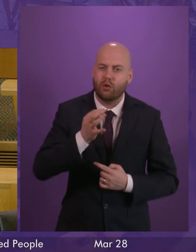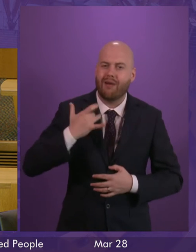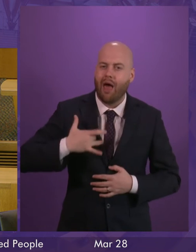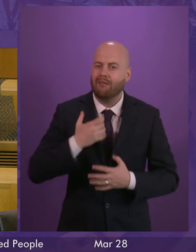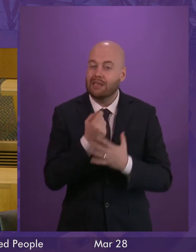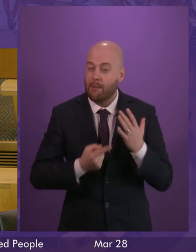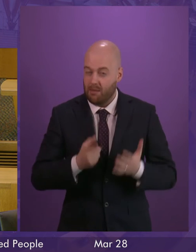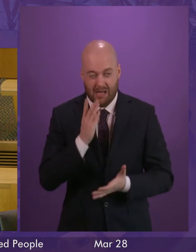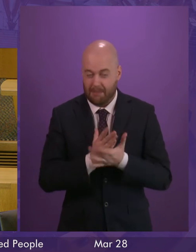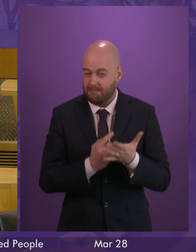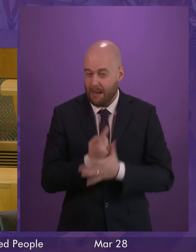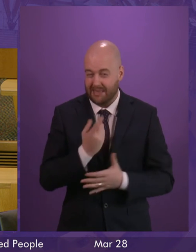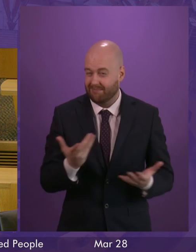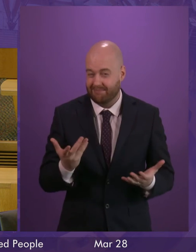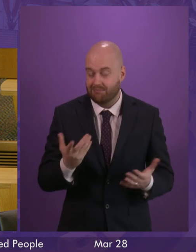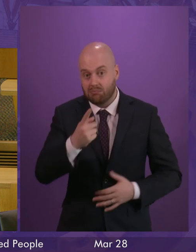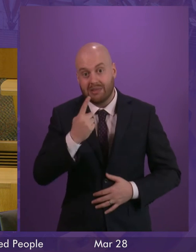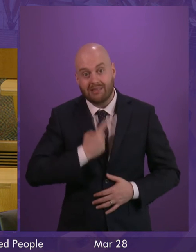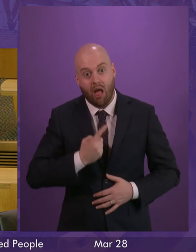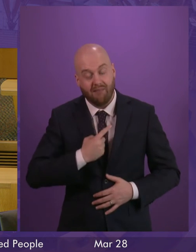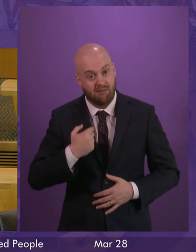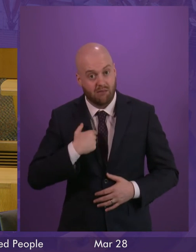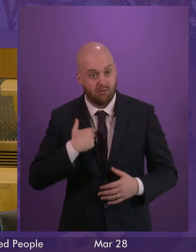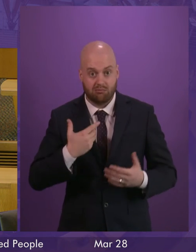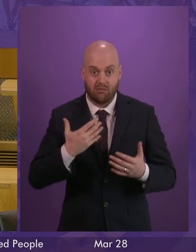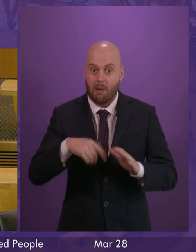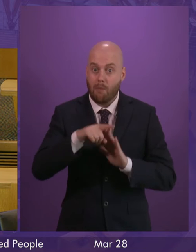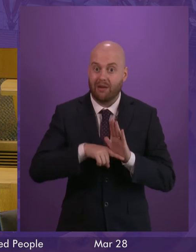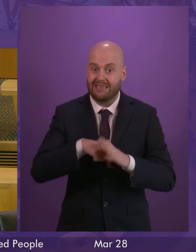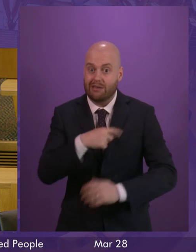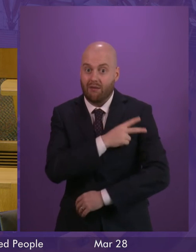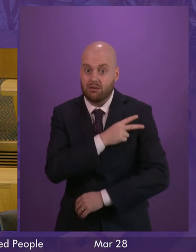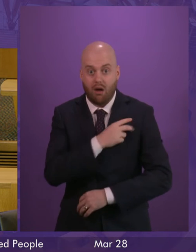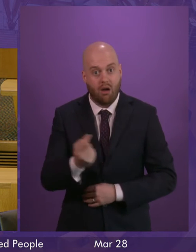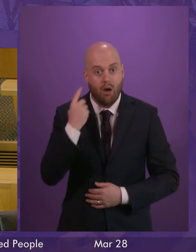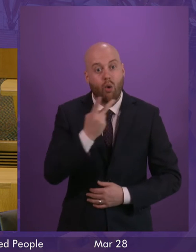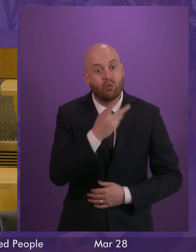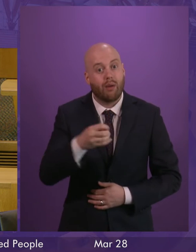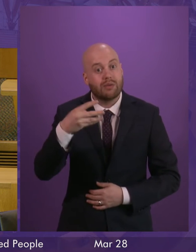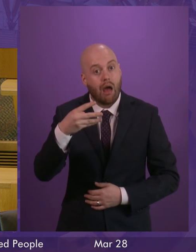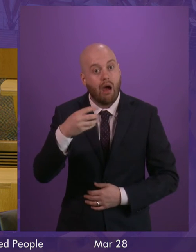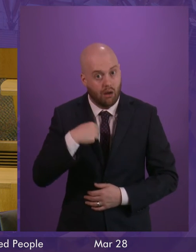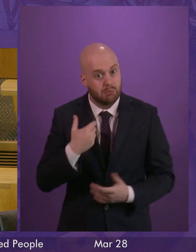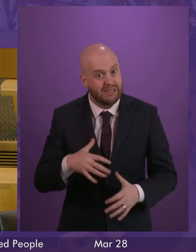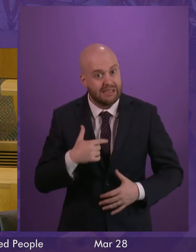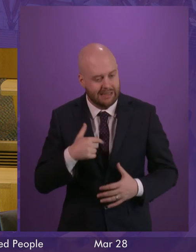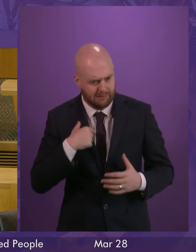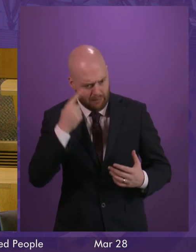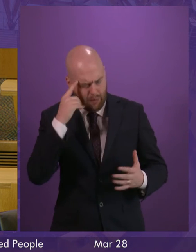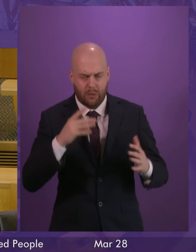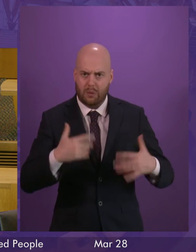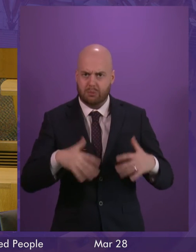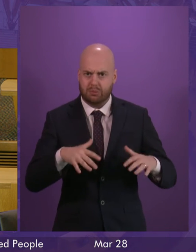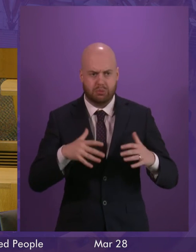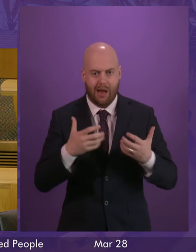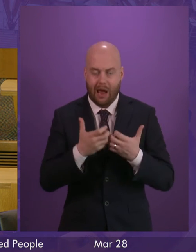policy officer in 2009, and I had to digest all of the 32 single outcome agreements, which is the local authorities' roadmap for delivering on